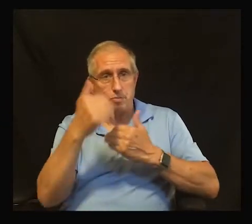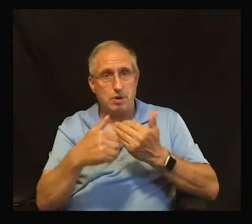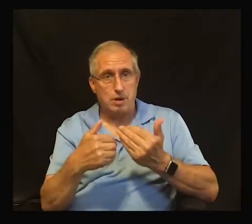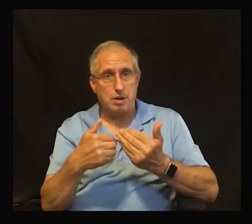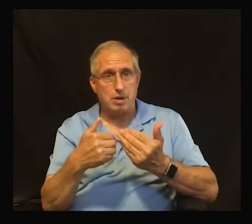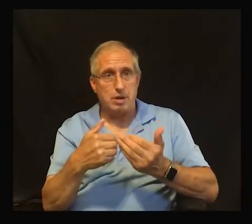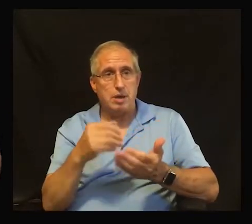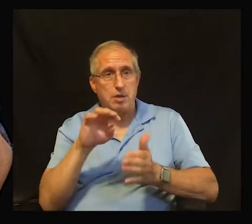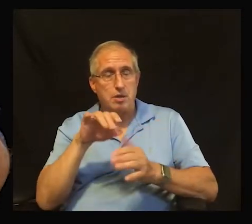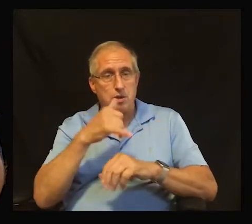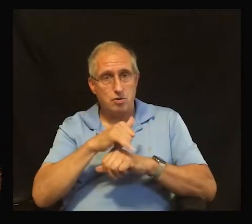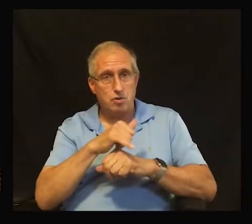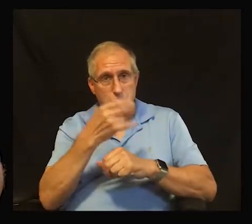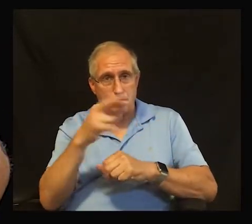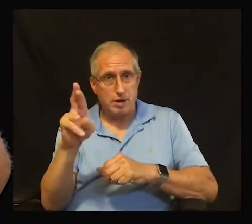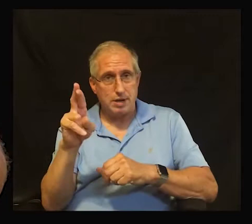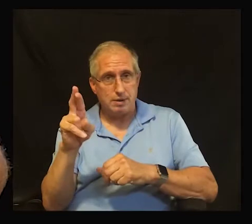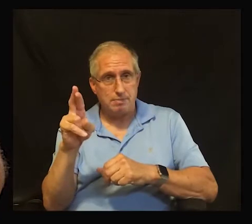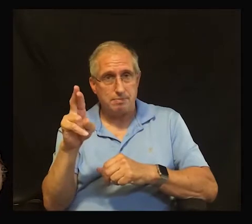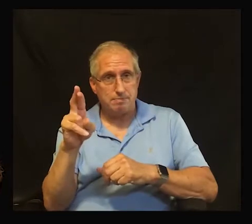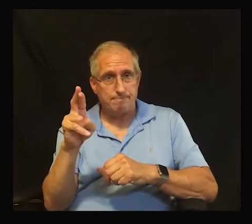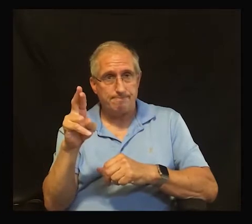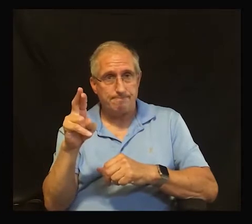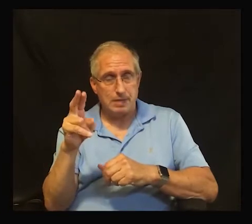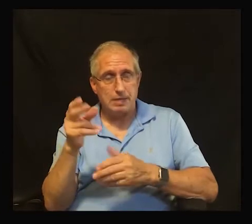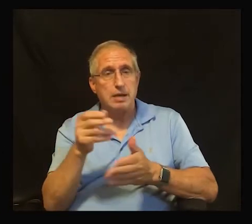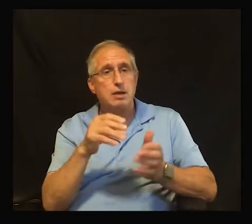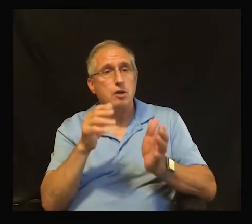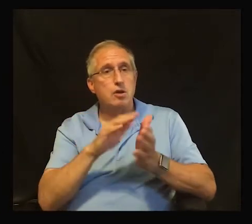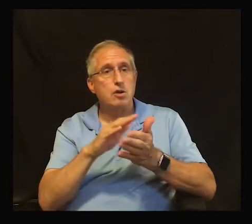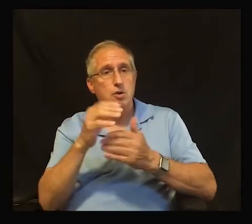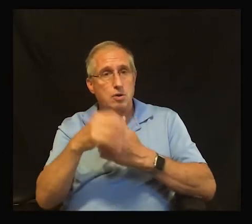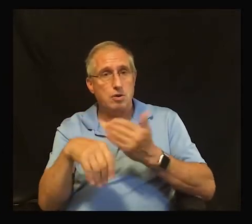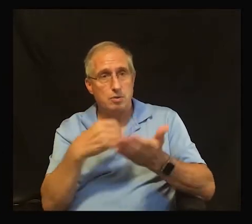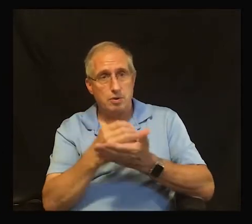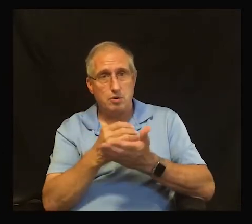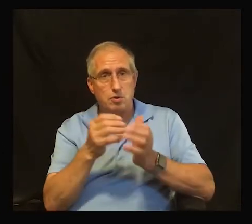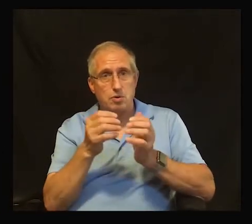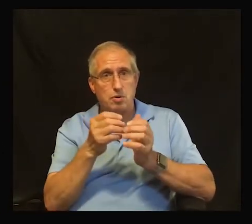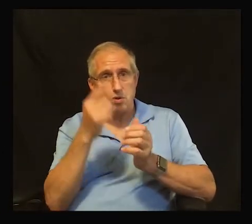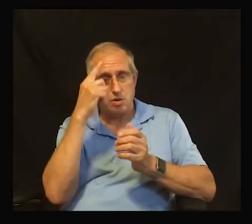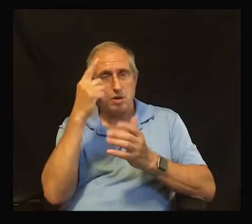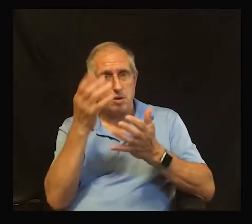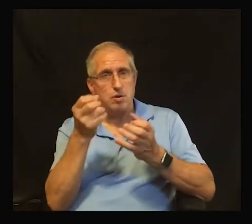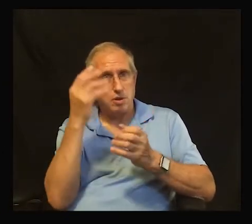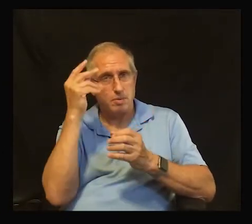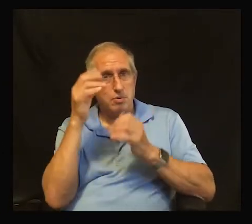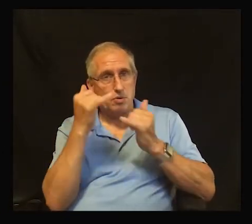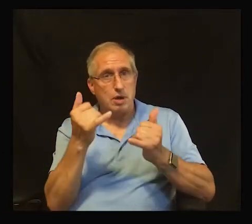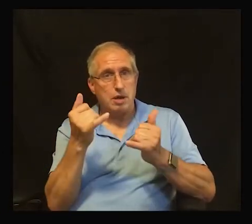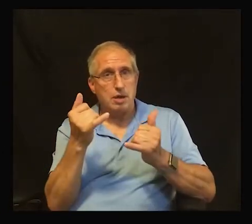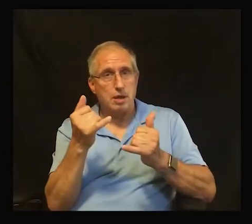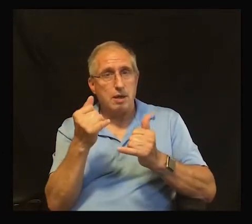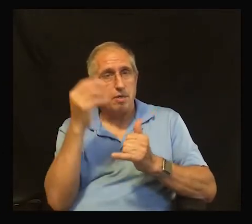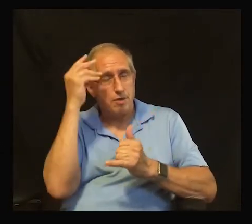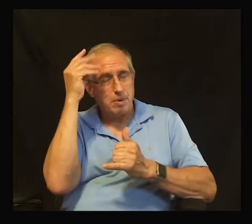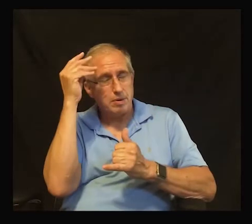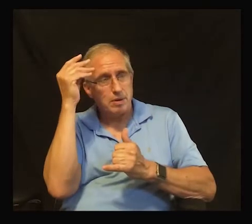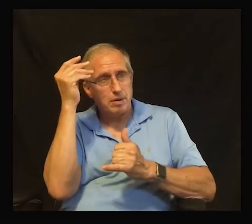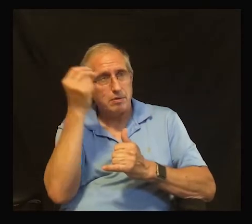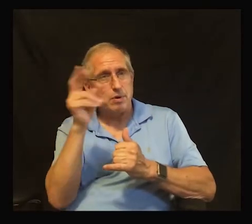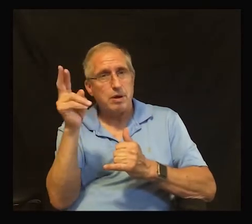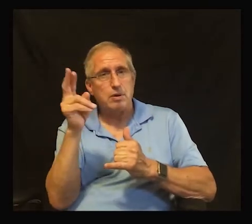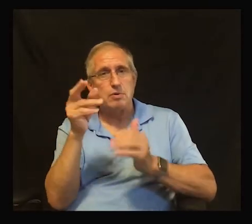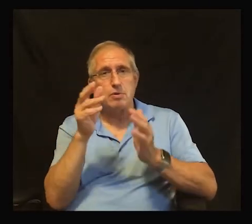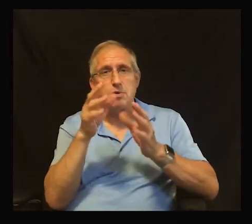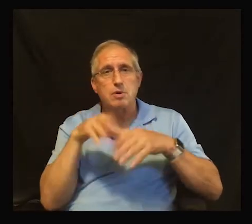that bread and you've got that juice and you're ready to go, then let's take communion together. And here's the thought I want us to think about. I want us to meditate on